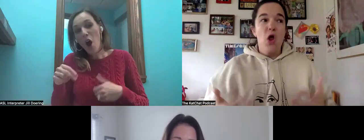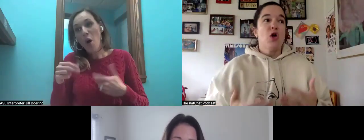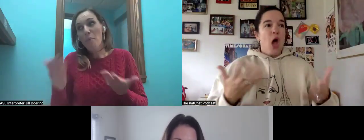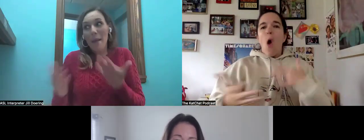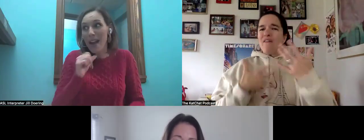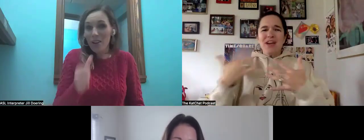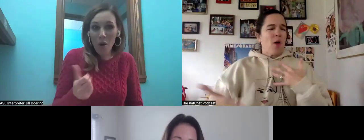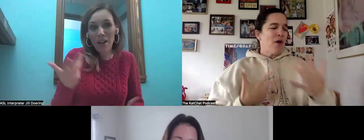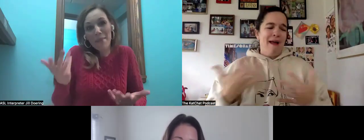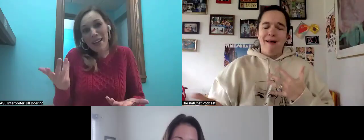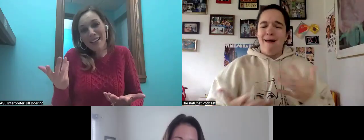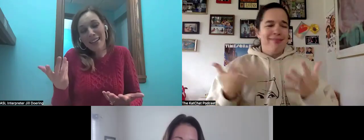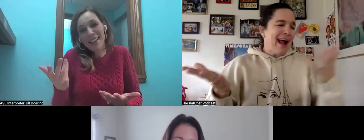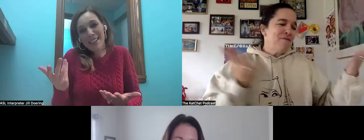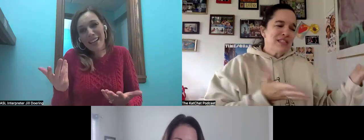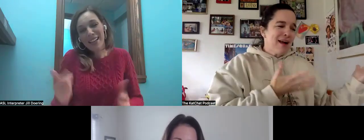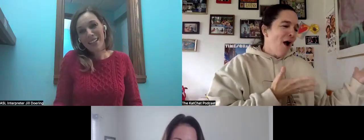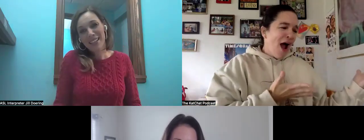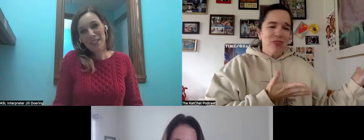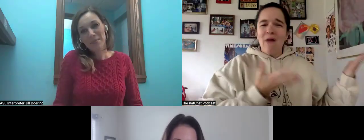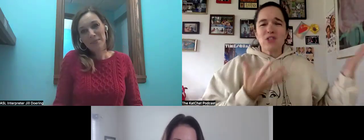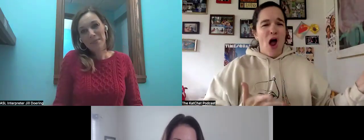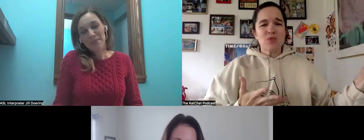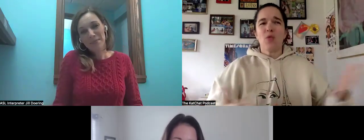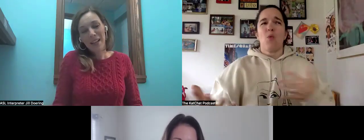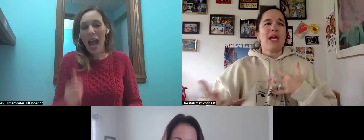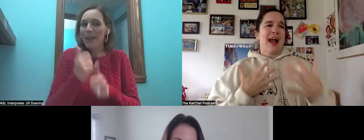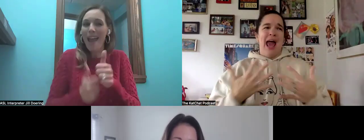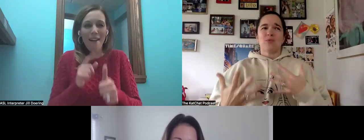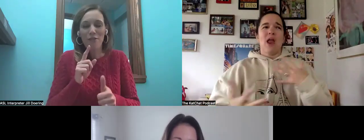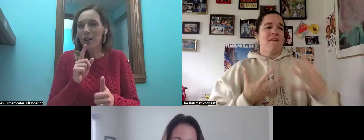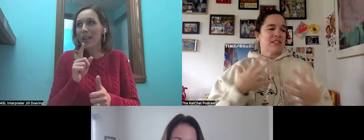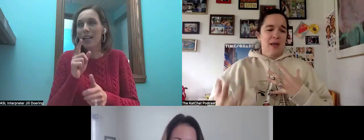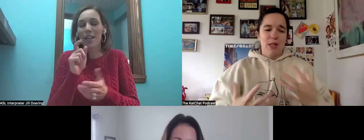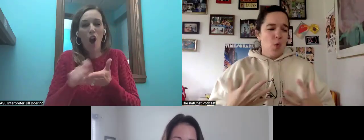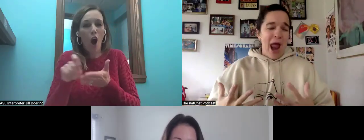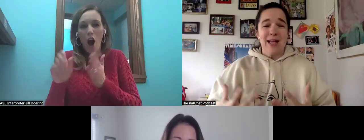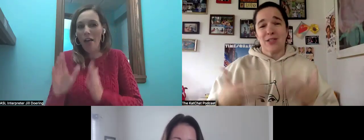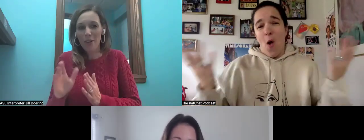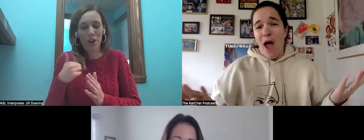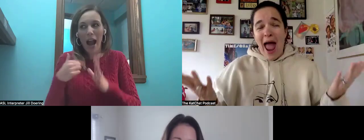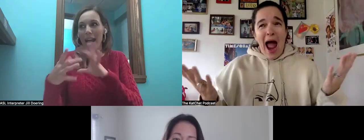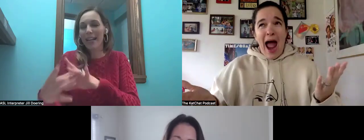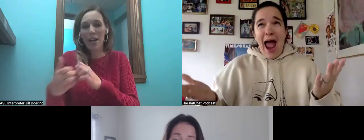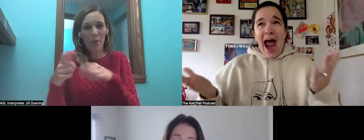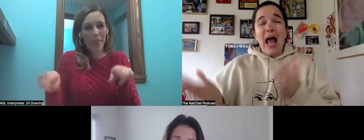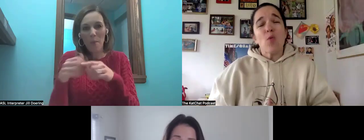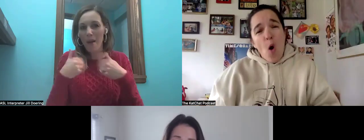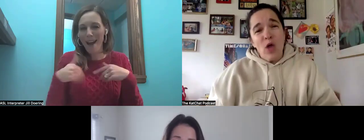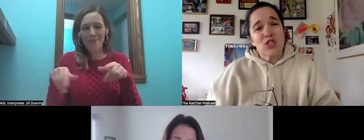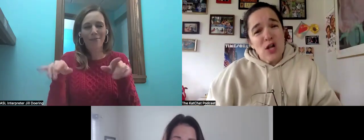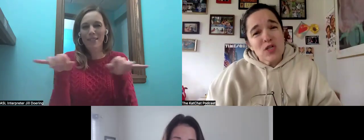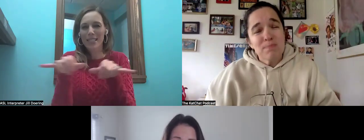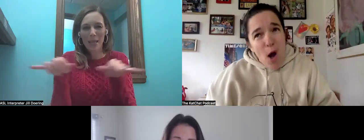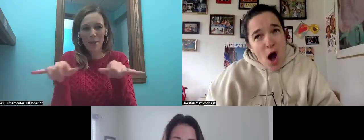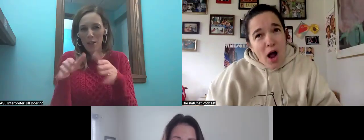don't. So Right. I feel like we're like if we think a lot I've taught what we connect, we have similar ways. So Yeah. and I